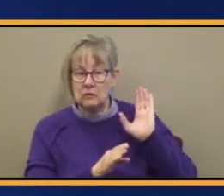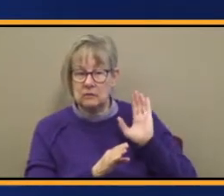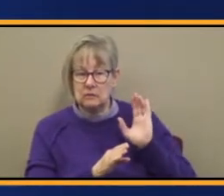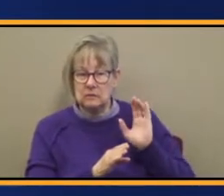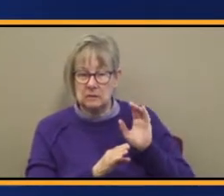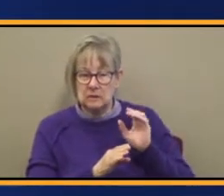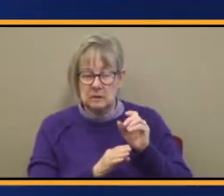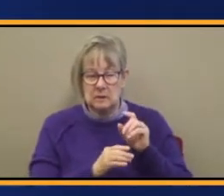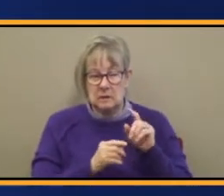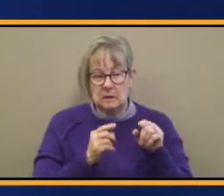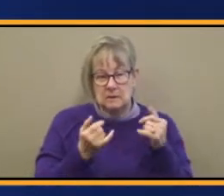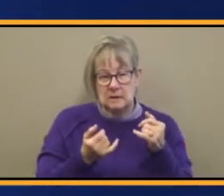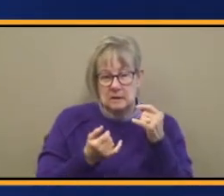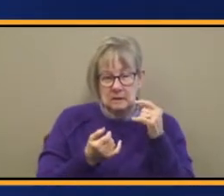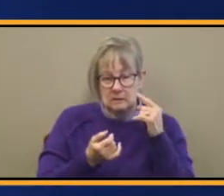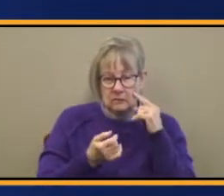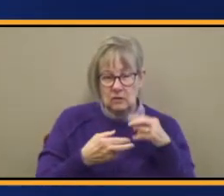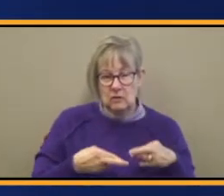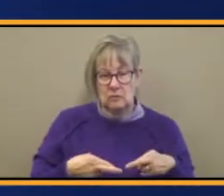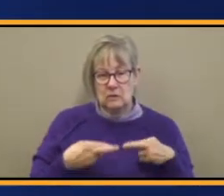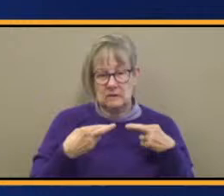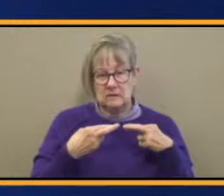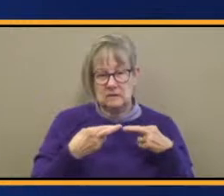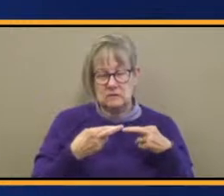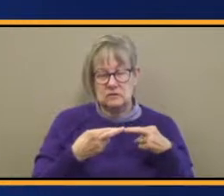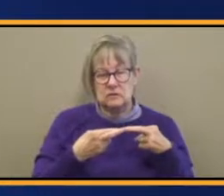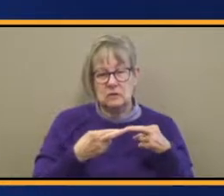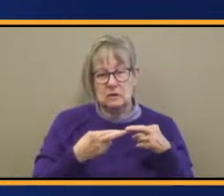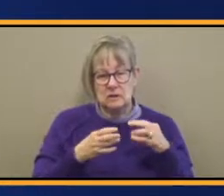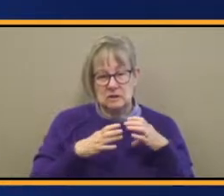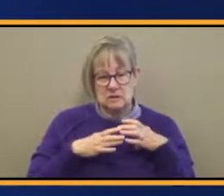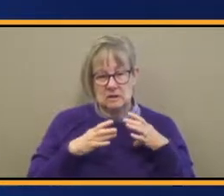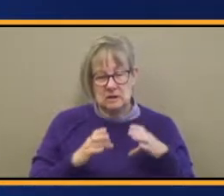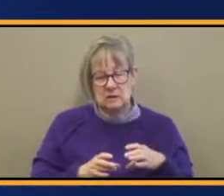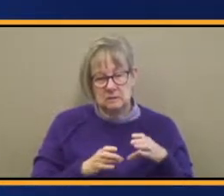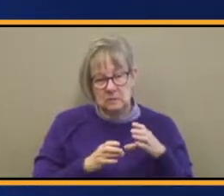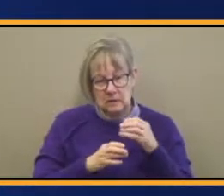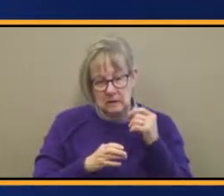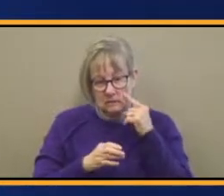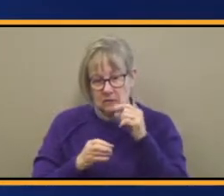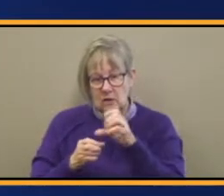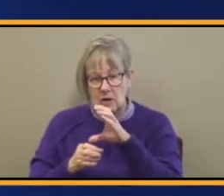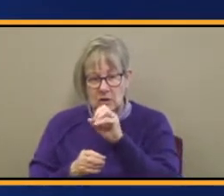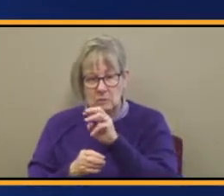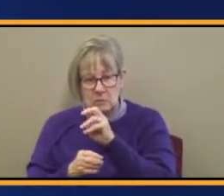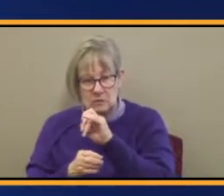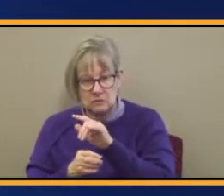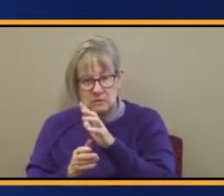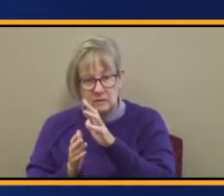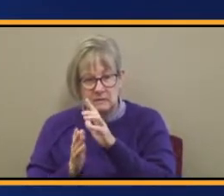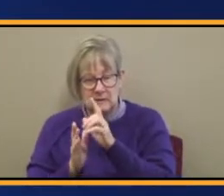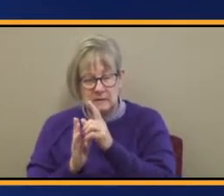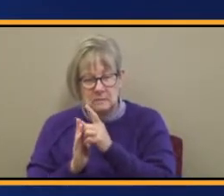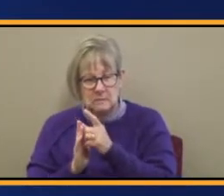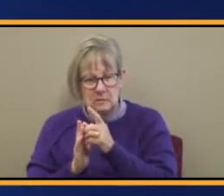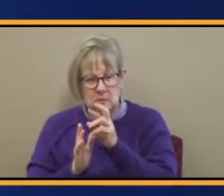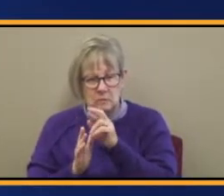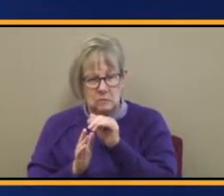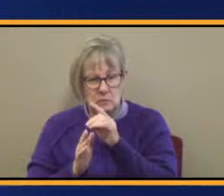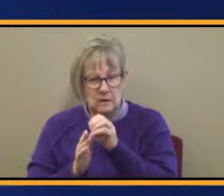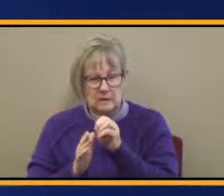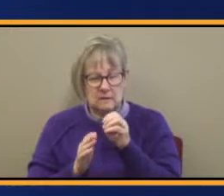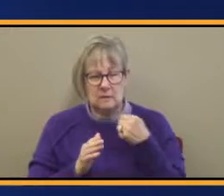Now these are for residential customers is every 15-minute read, and for commercial is 5-minute read. So we had to